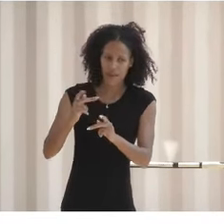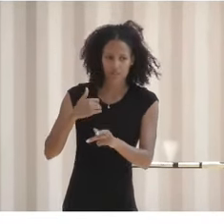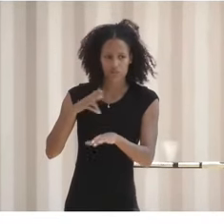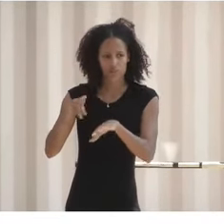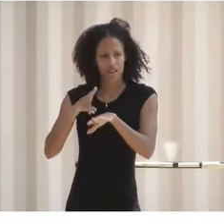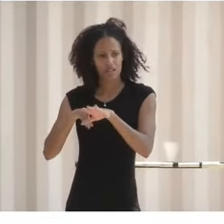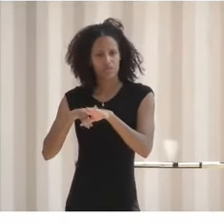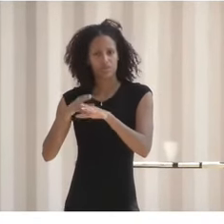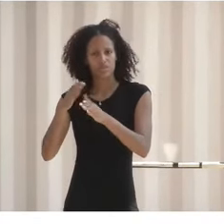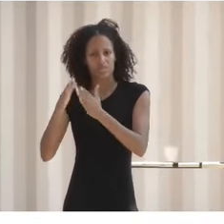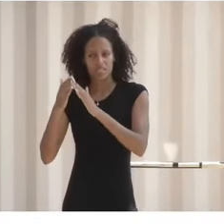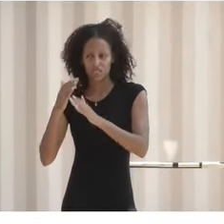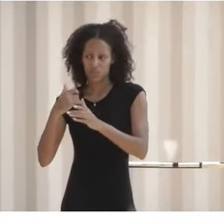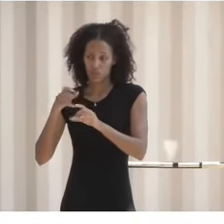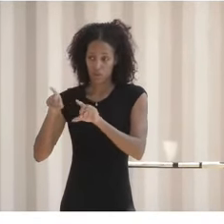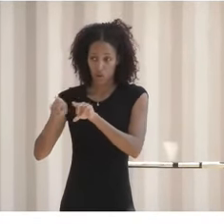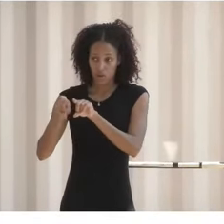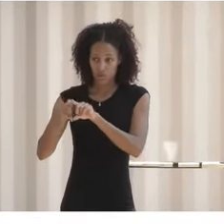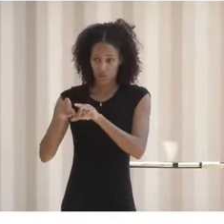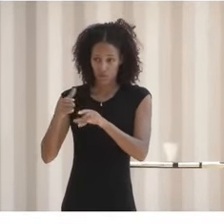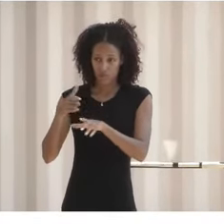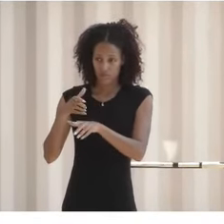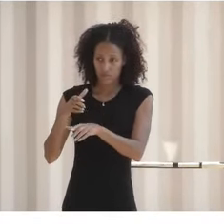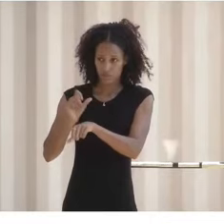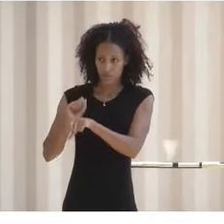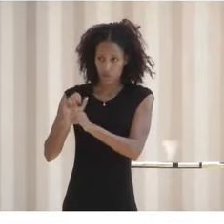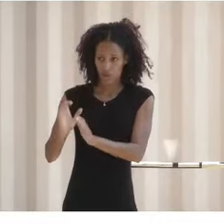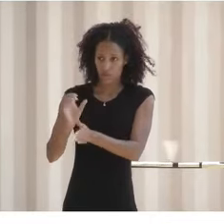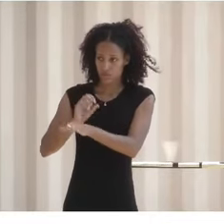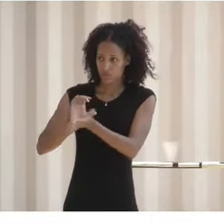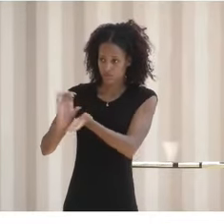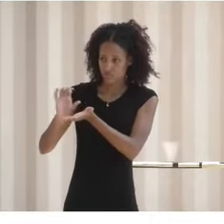people as they work to mitigate and adapt to climate change?